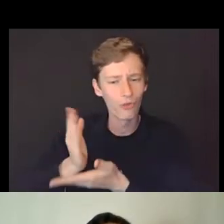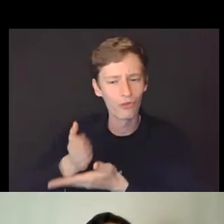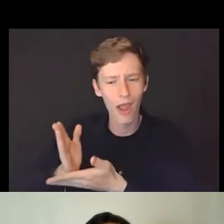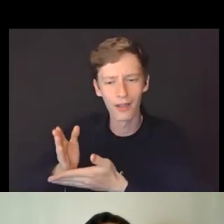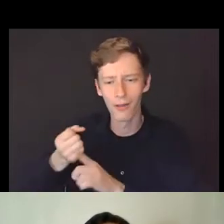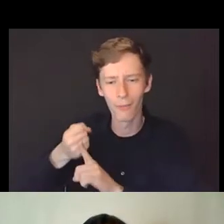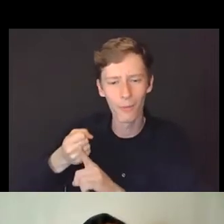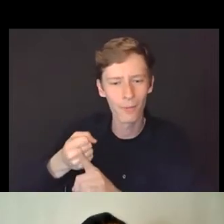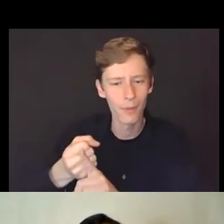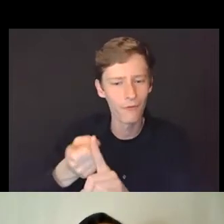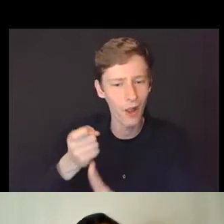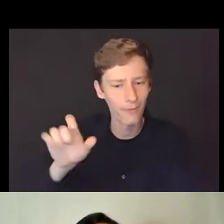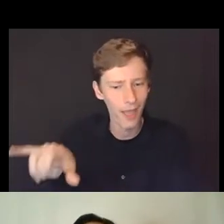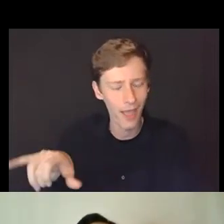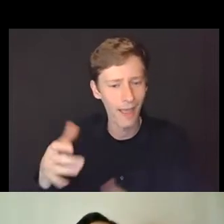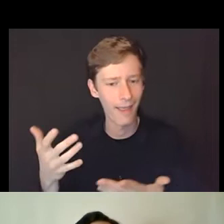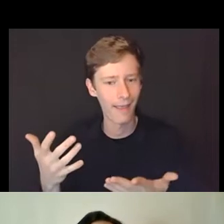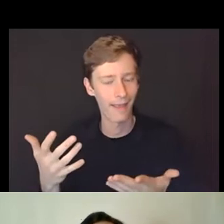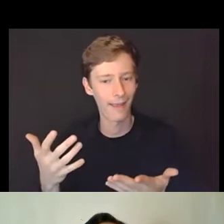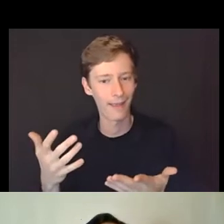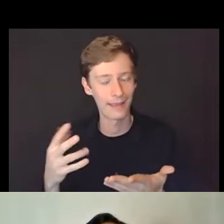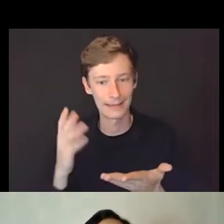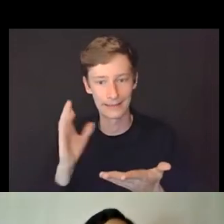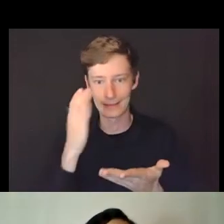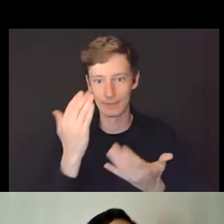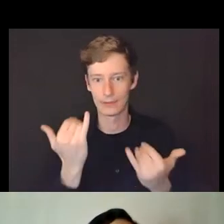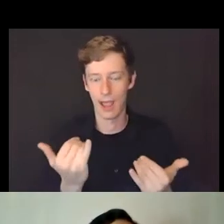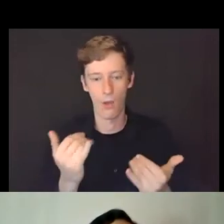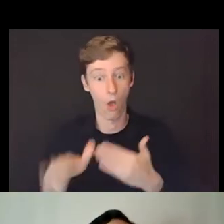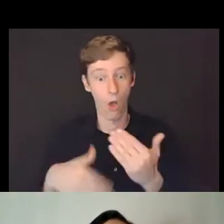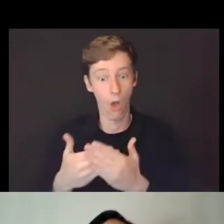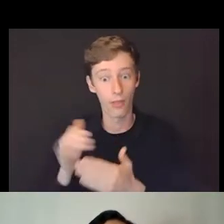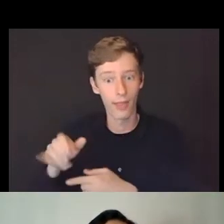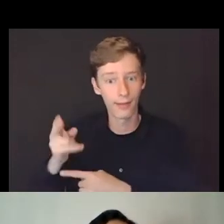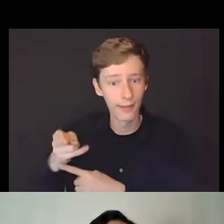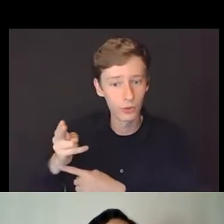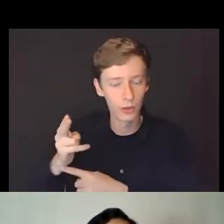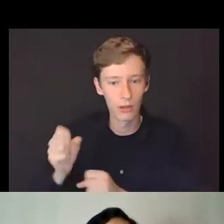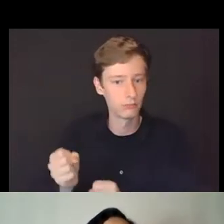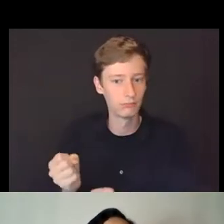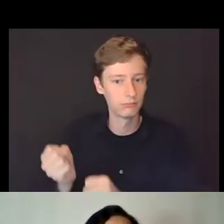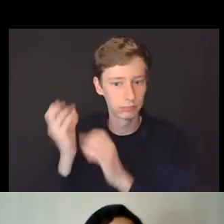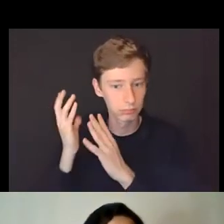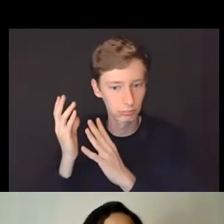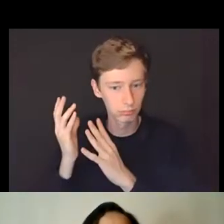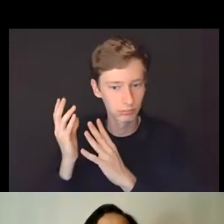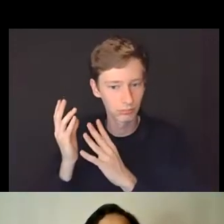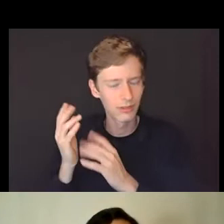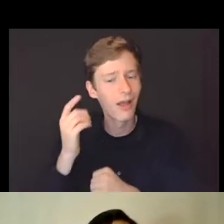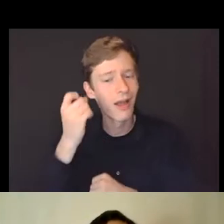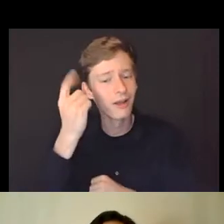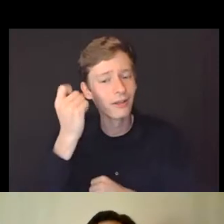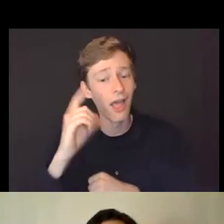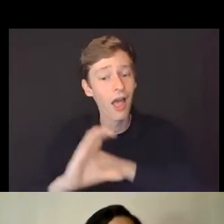like it was trashed. And that's not good, because the Constitution is a living, breathing document, as far as